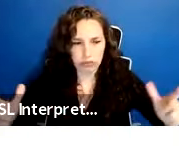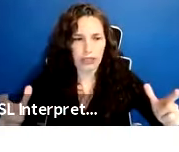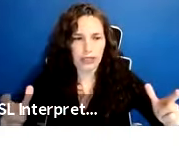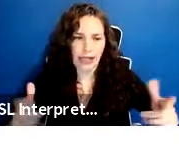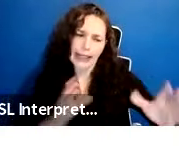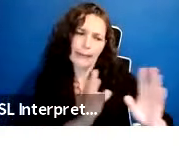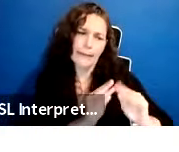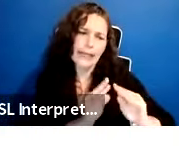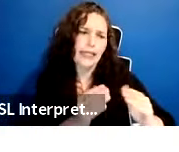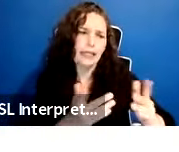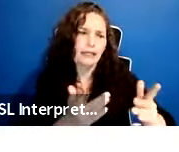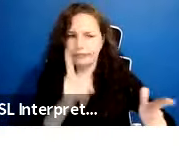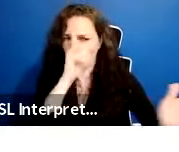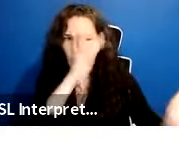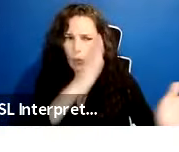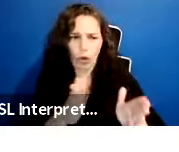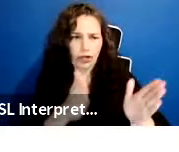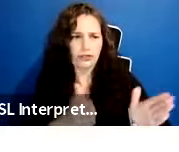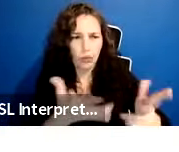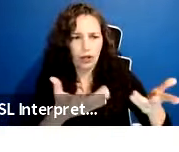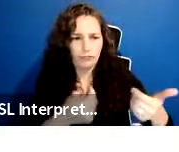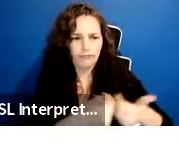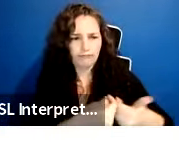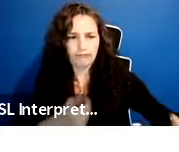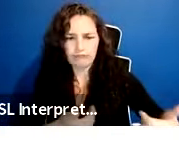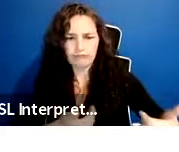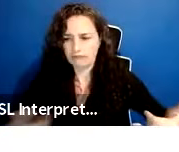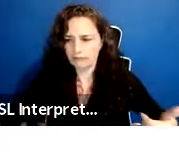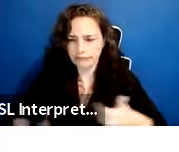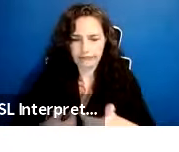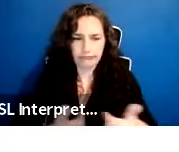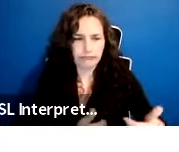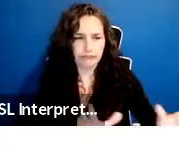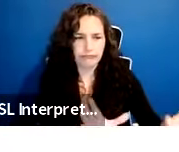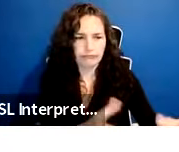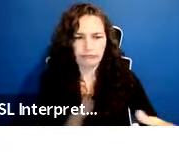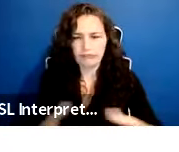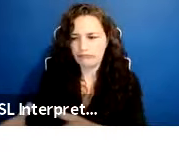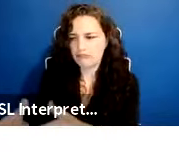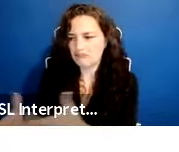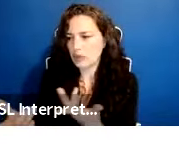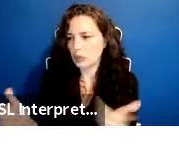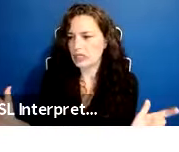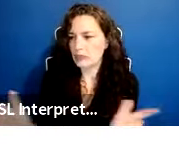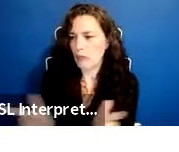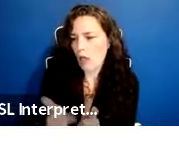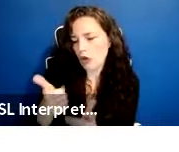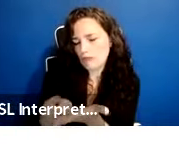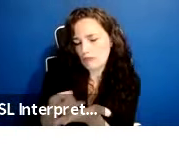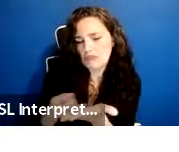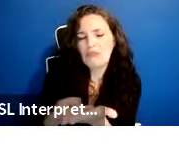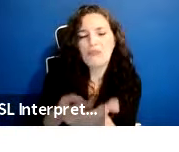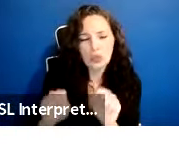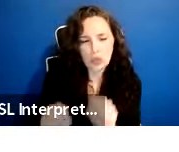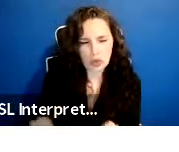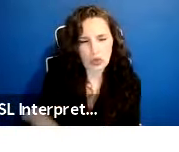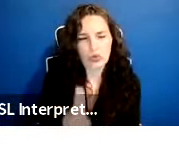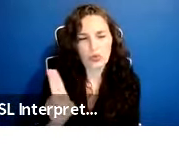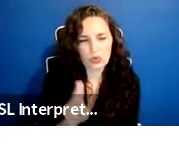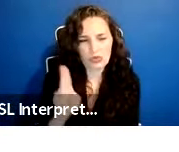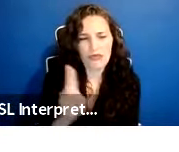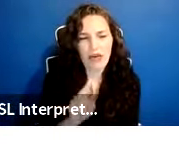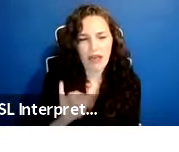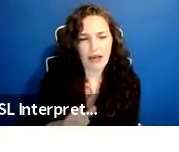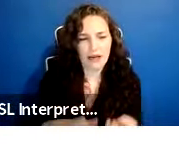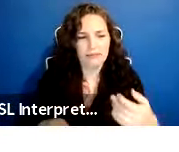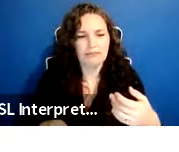meeting organizers want to allow breakout rooms so you can have smaller group discussions. You can use that. You can